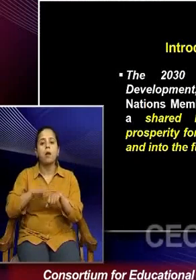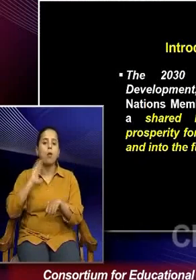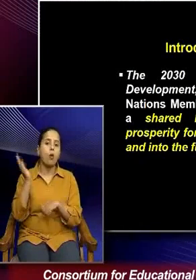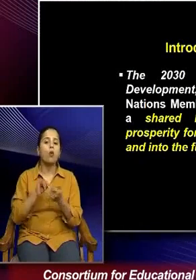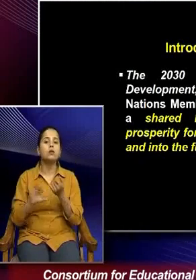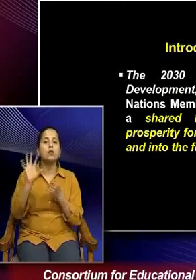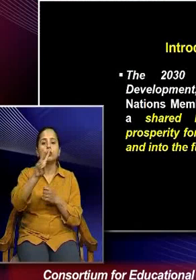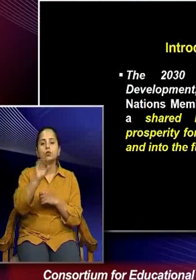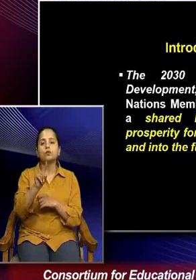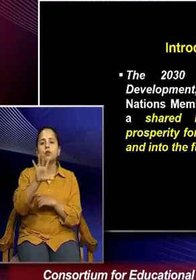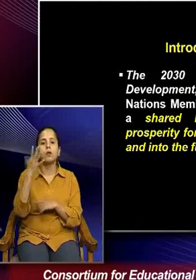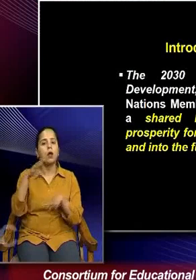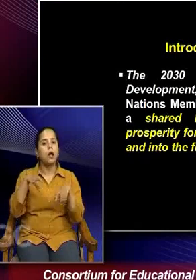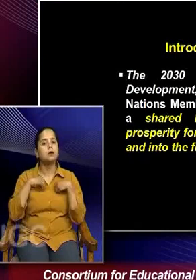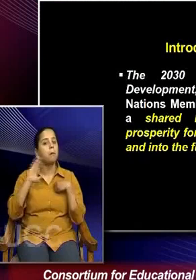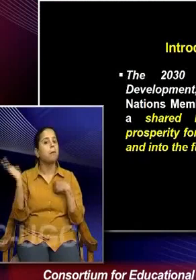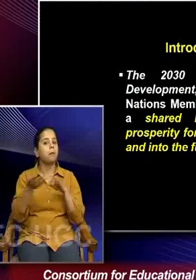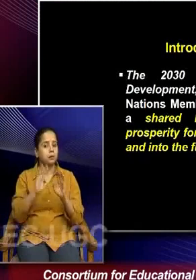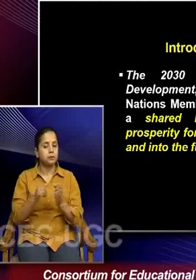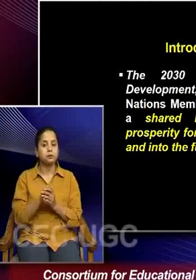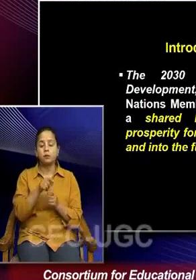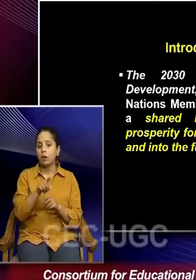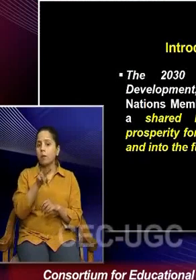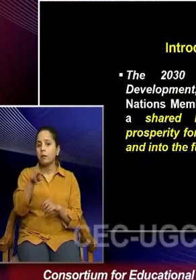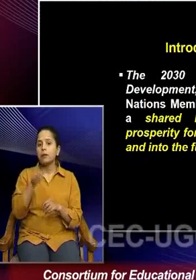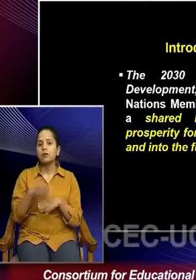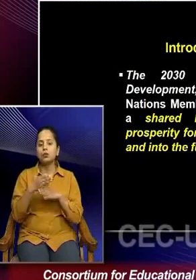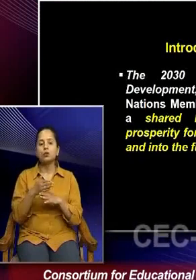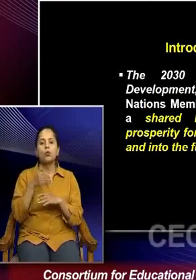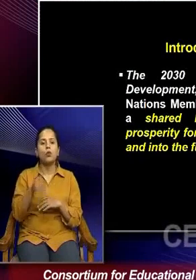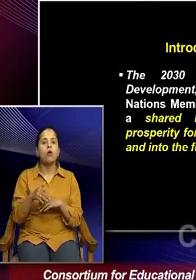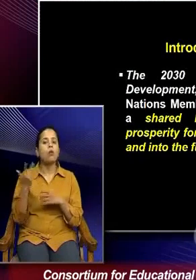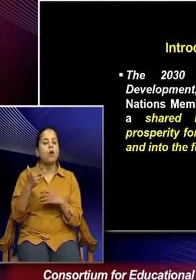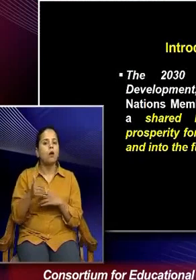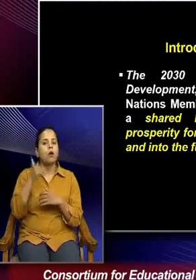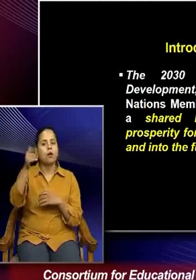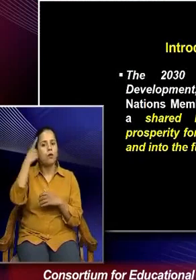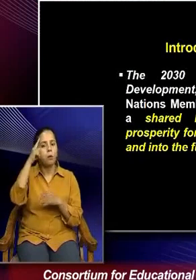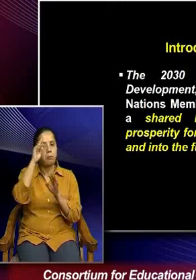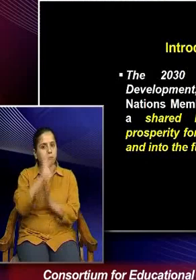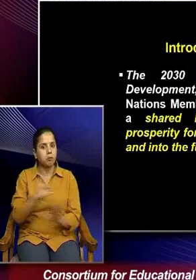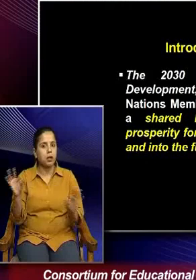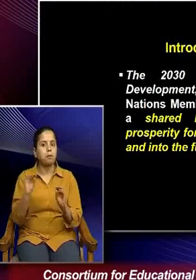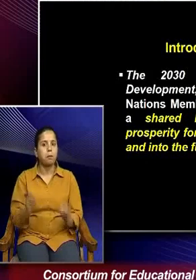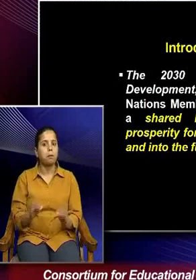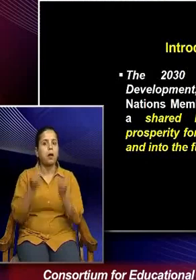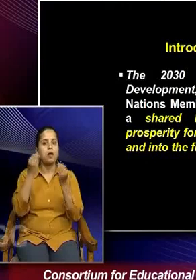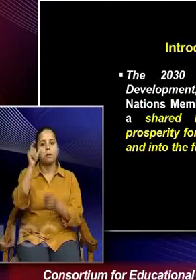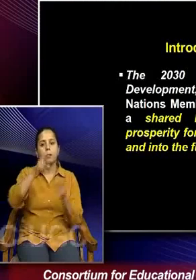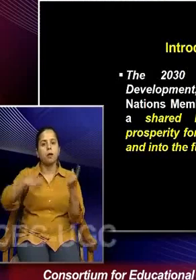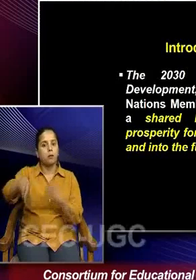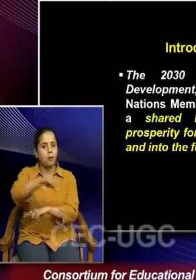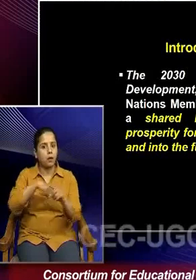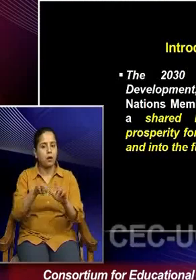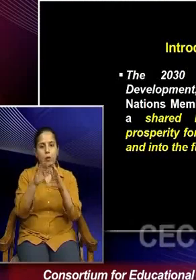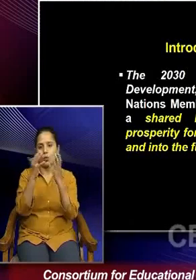year 2050, it provides a shared blueprint for peace and prosperity of people and the